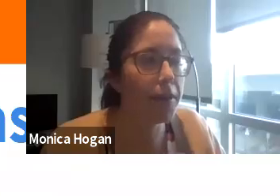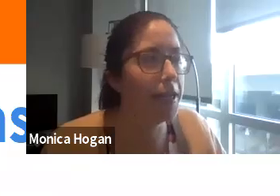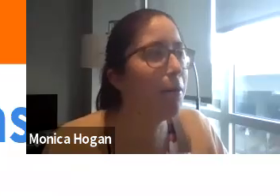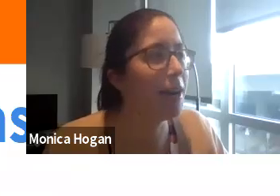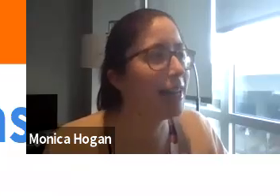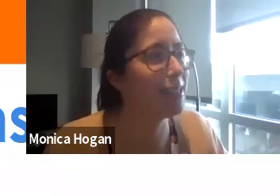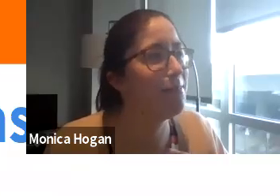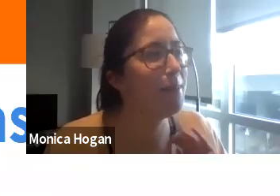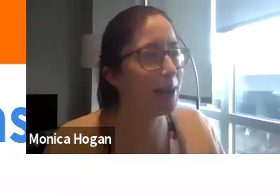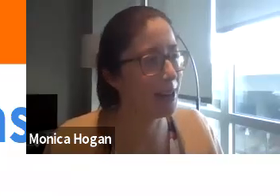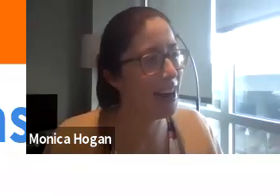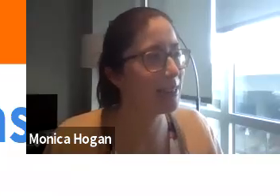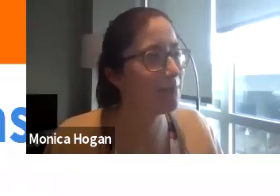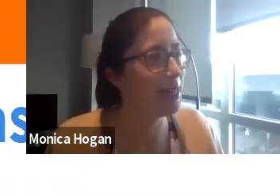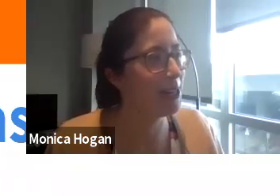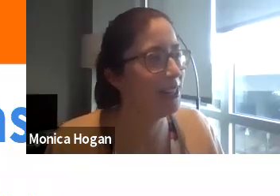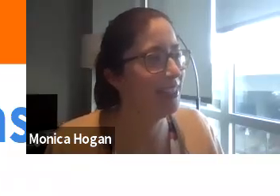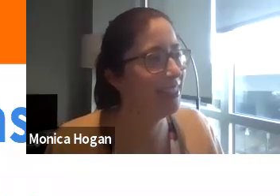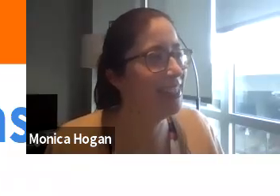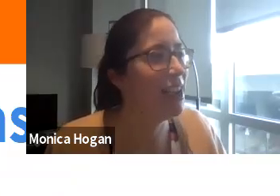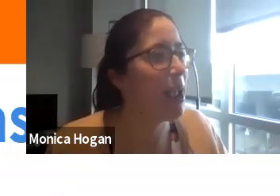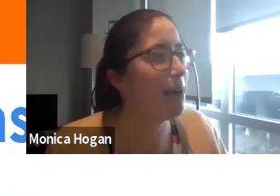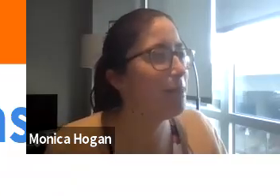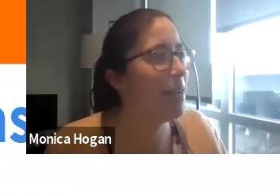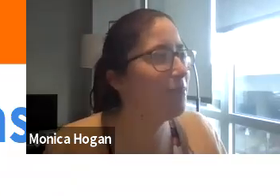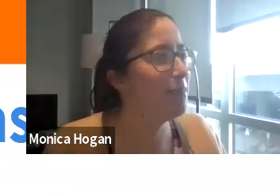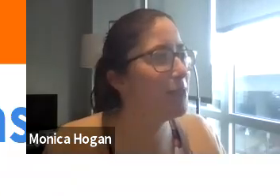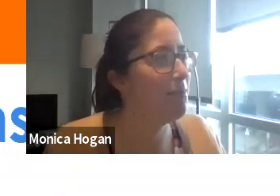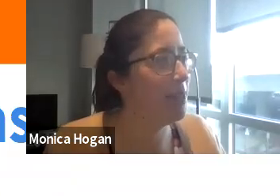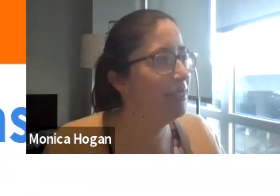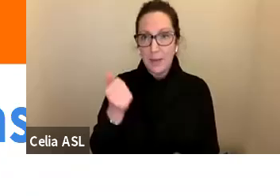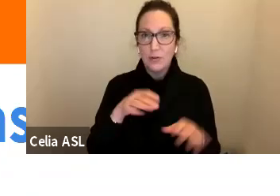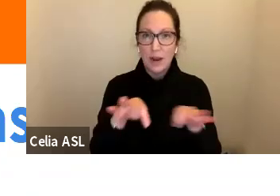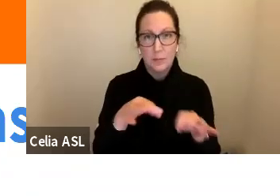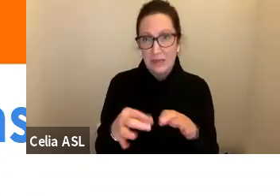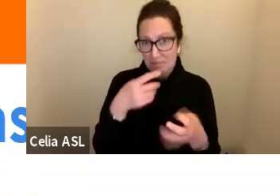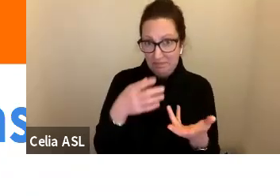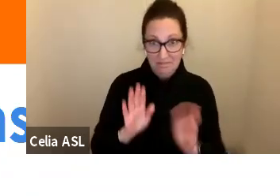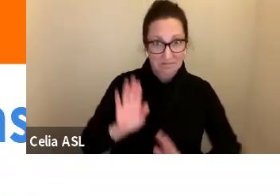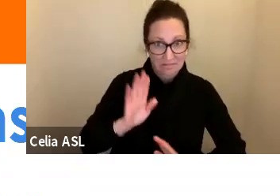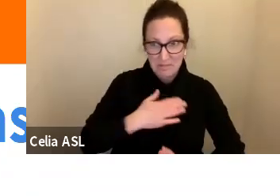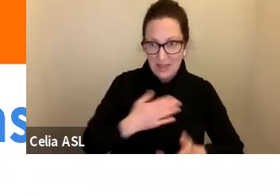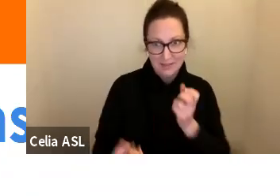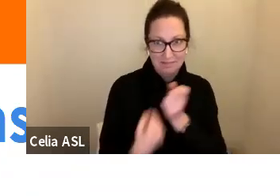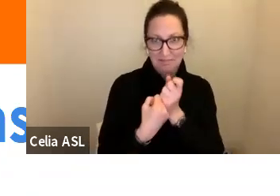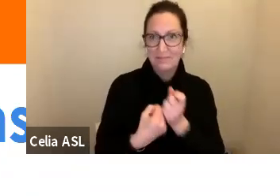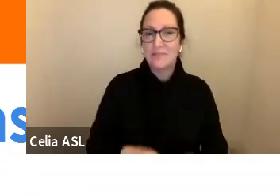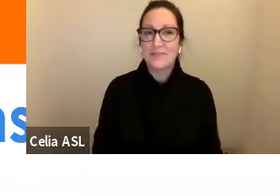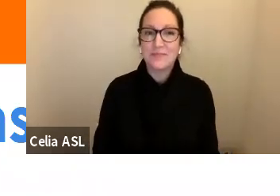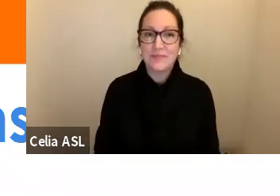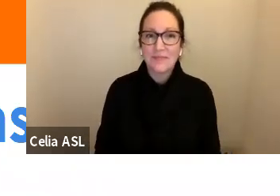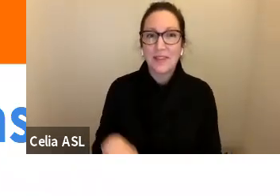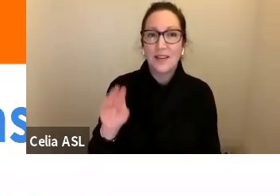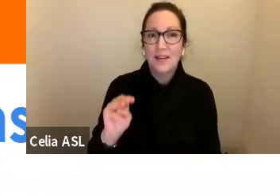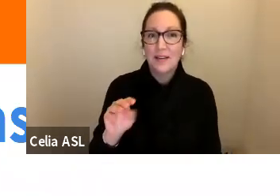if anyone has a better explanation, happy to have them chime in. Wonderful. I'm gonna,